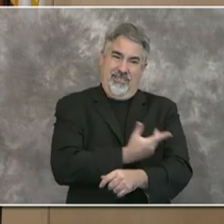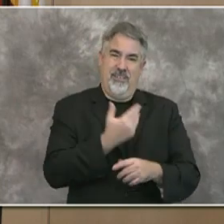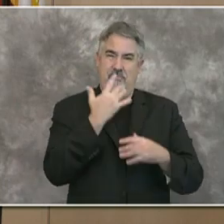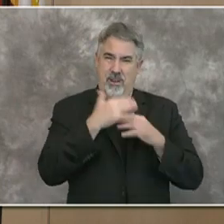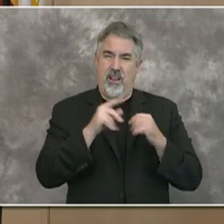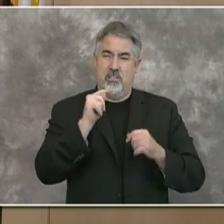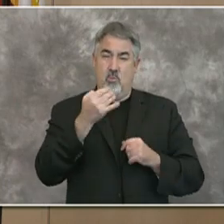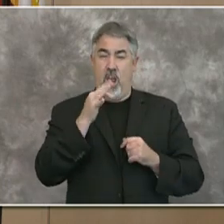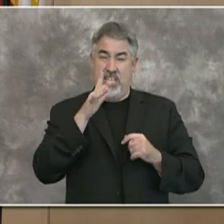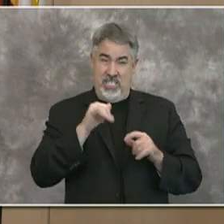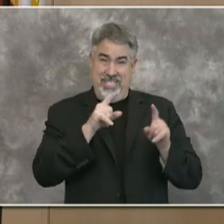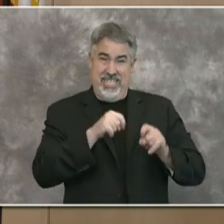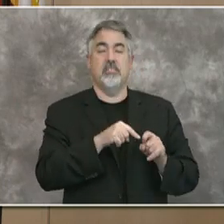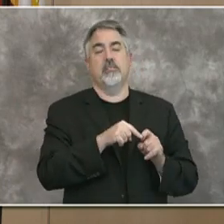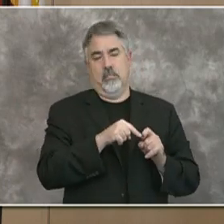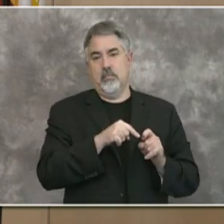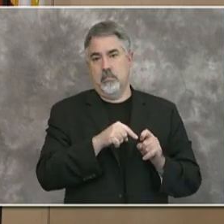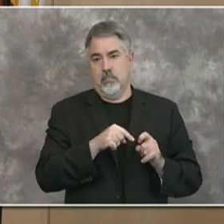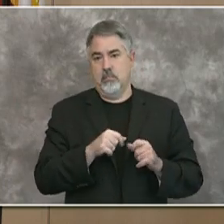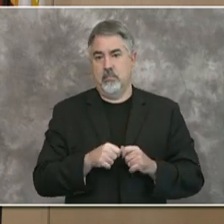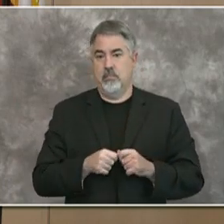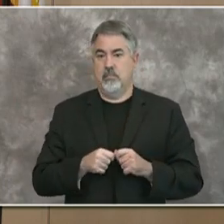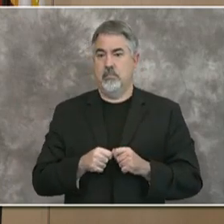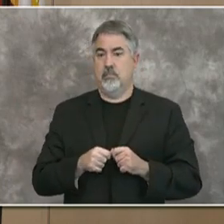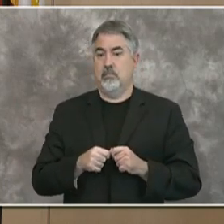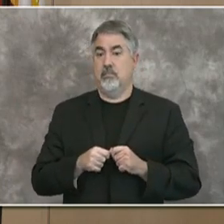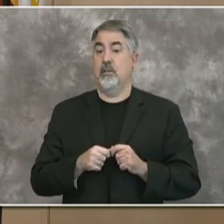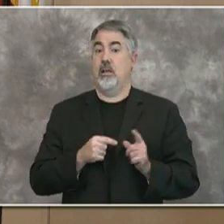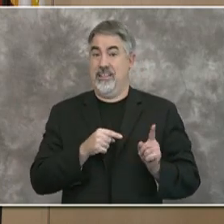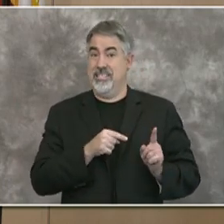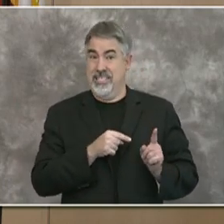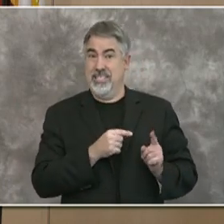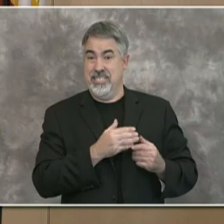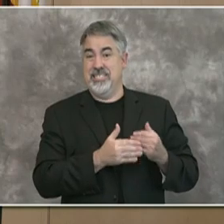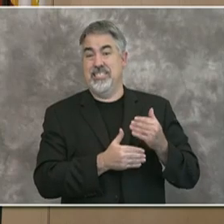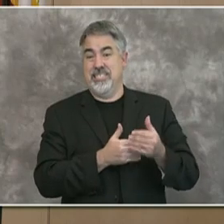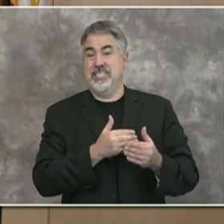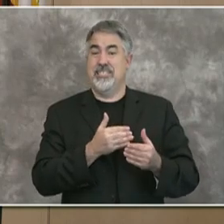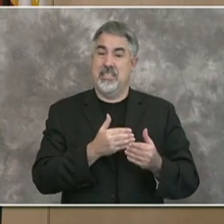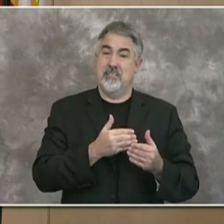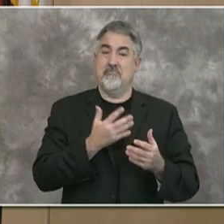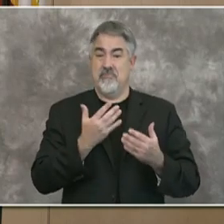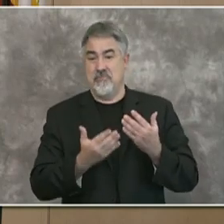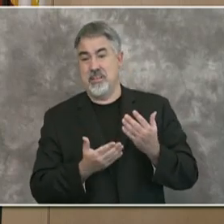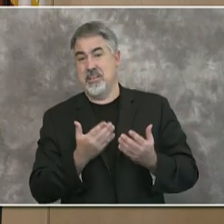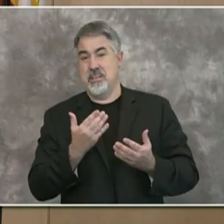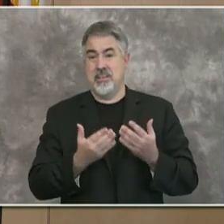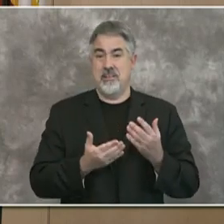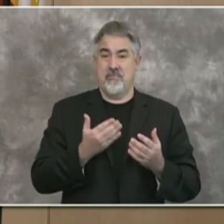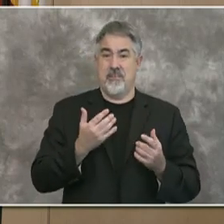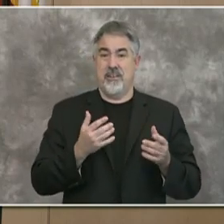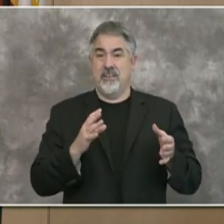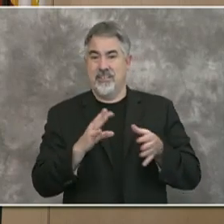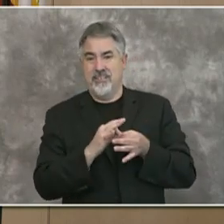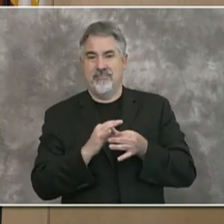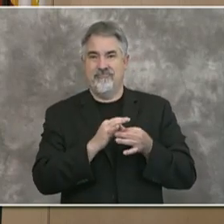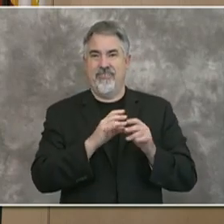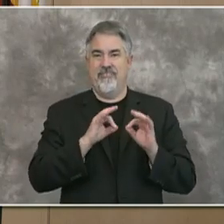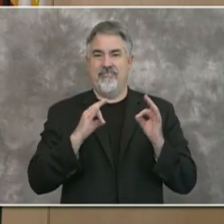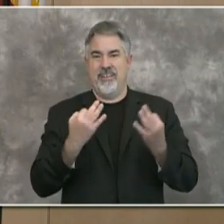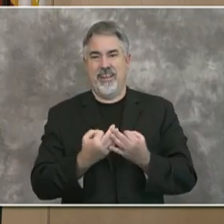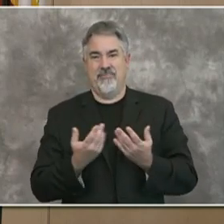We have a work group that's working out that overall strategy. So for the questions about reunification, I cannot give you a specific